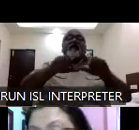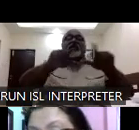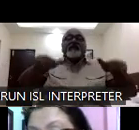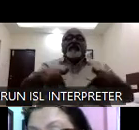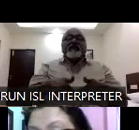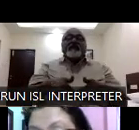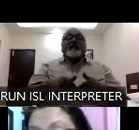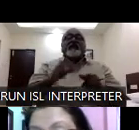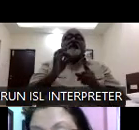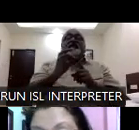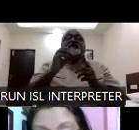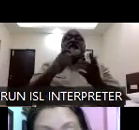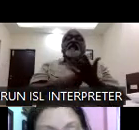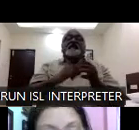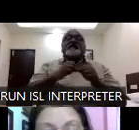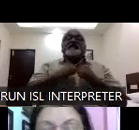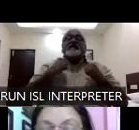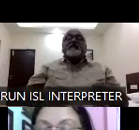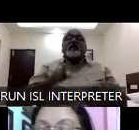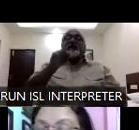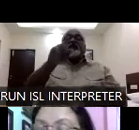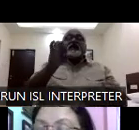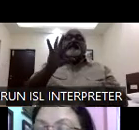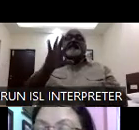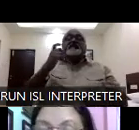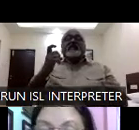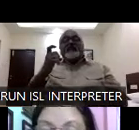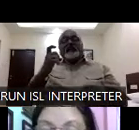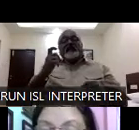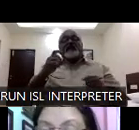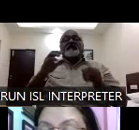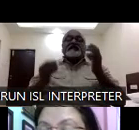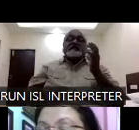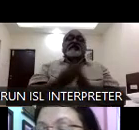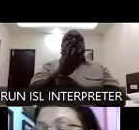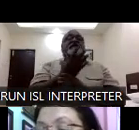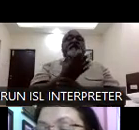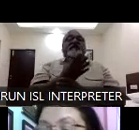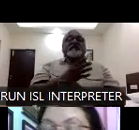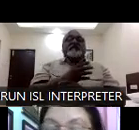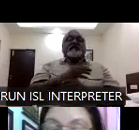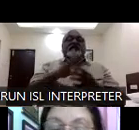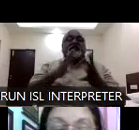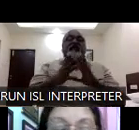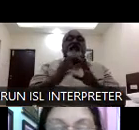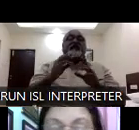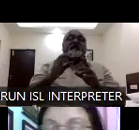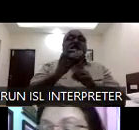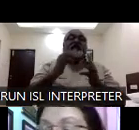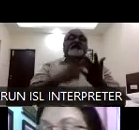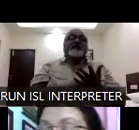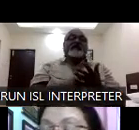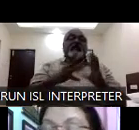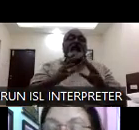in 1957. And they worked towards making the panchayat as a legal systems and as a